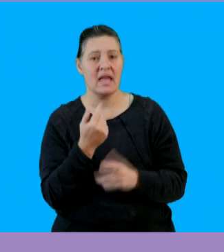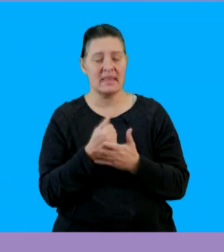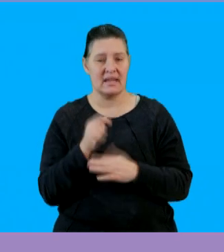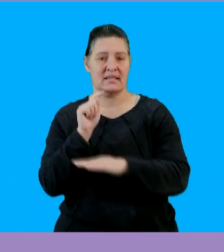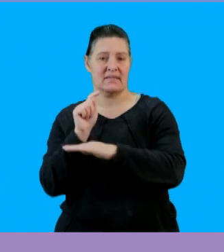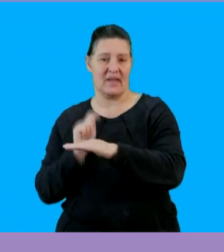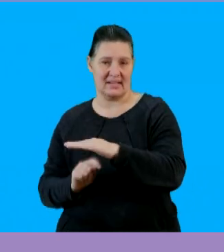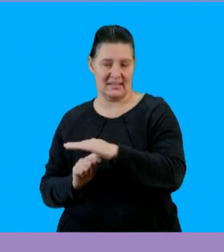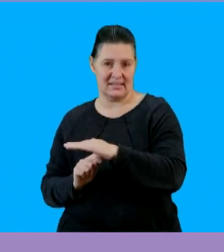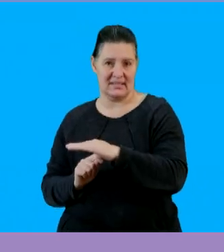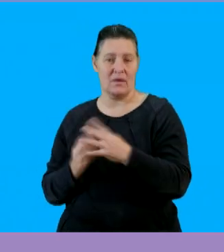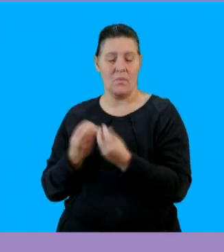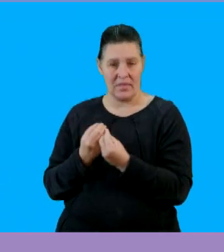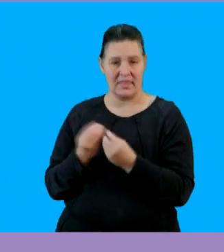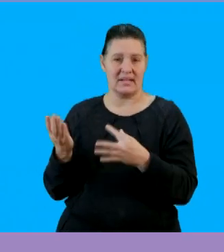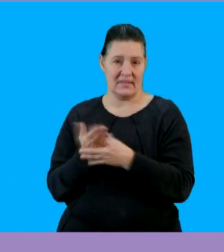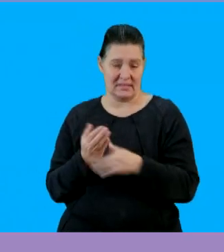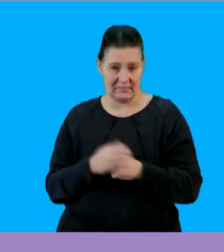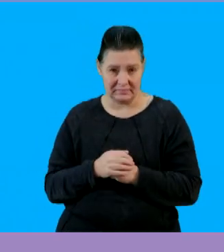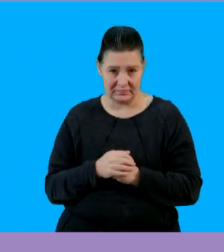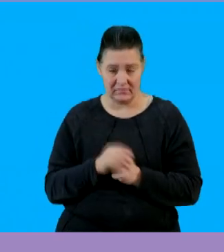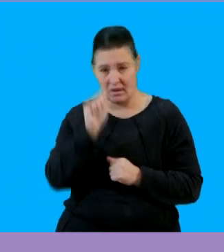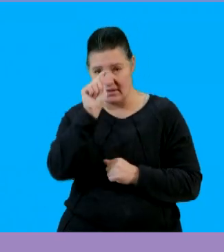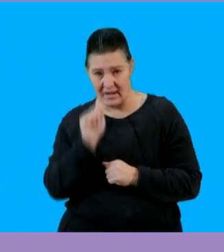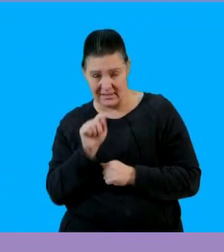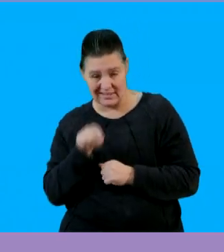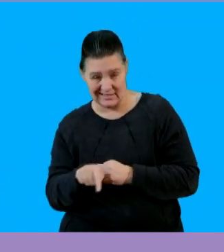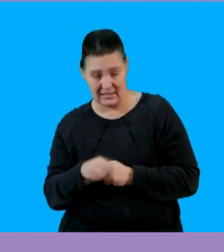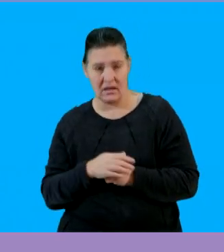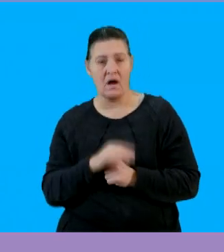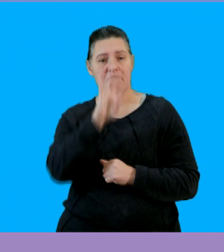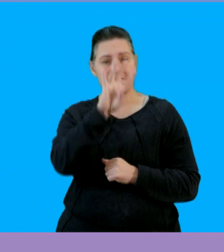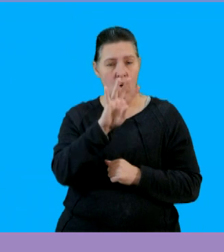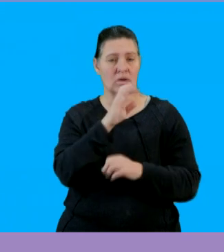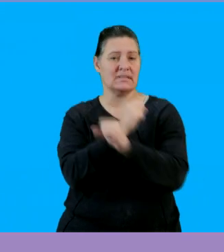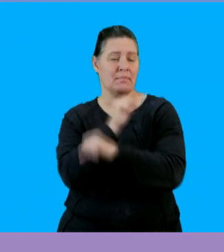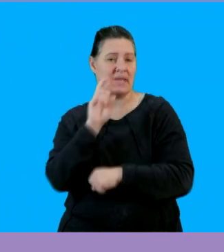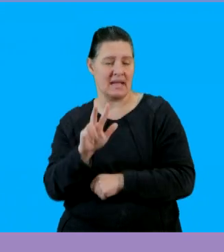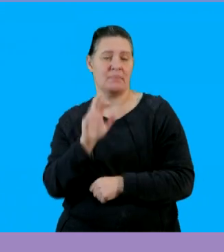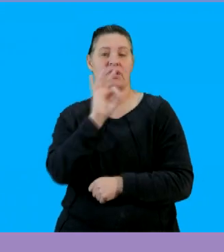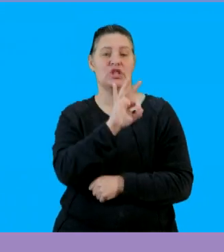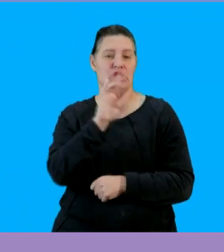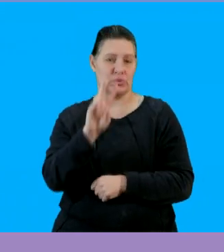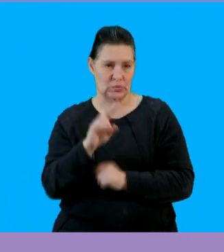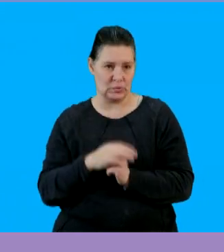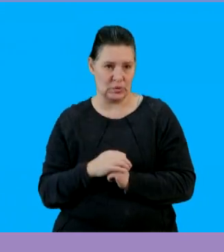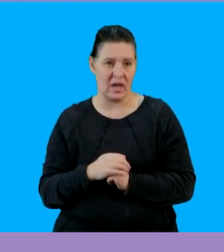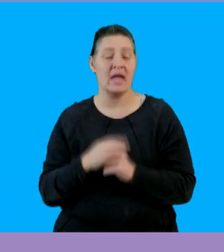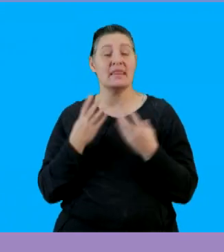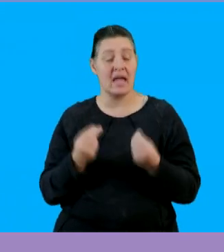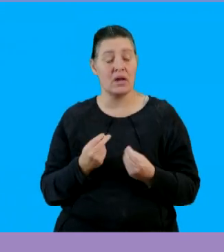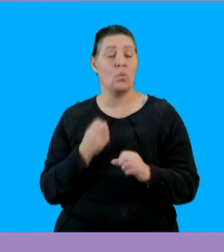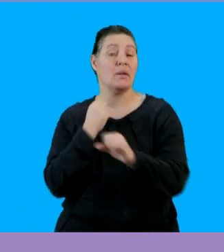multiply before we can divide with the divisor. So what is 4 multiplied by 8? That is